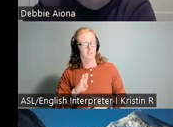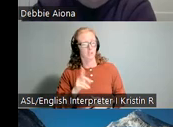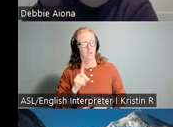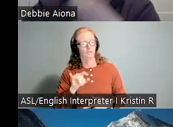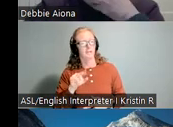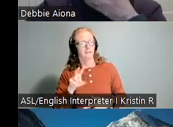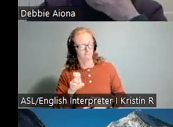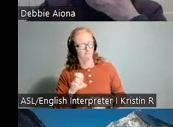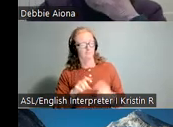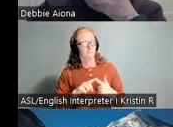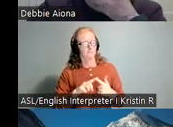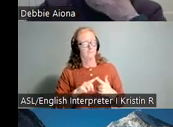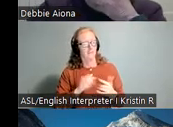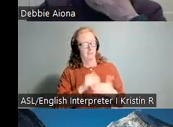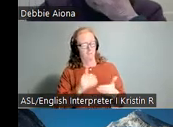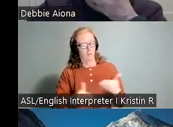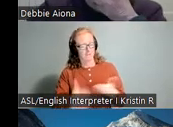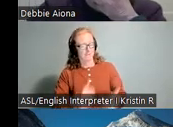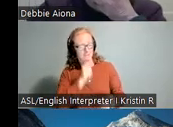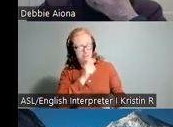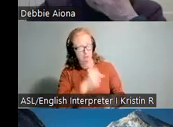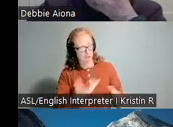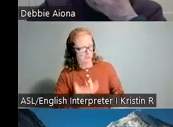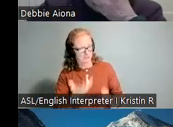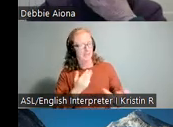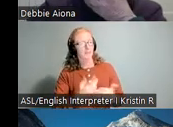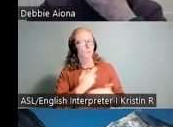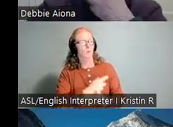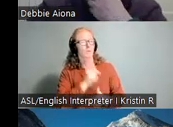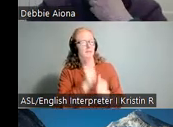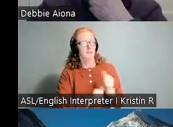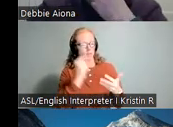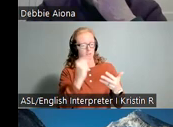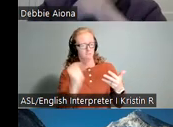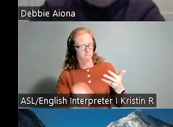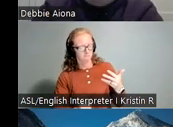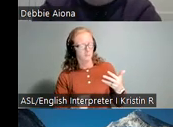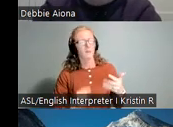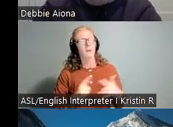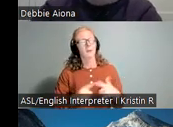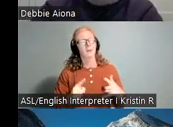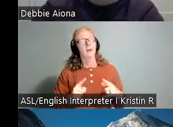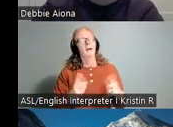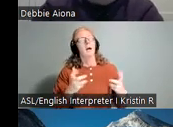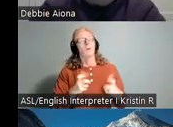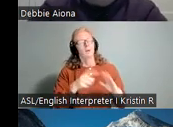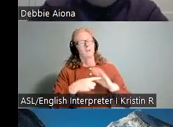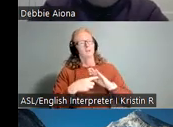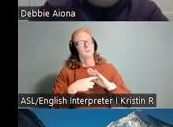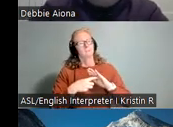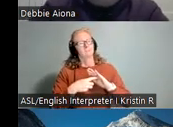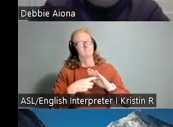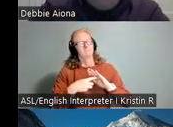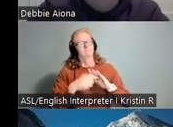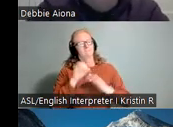directives process and reviewing the directives. But I want to convey in this